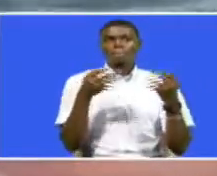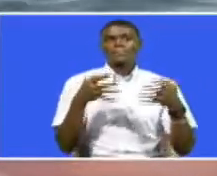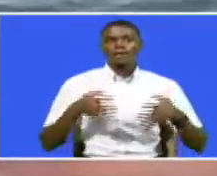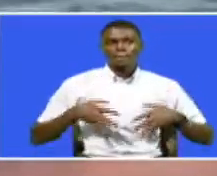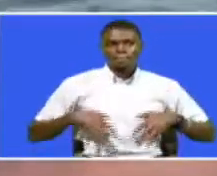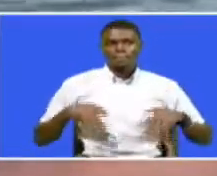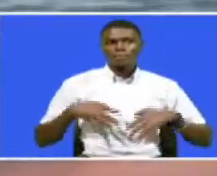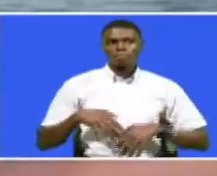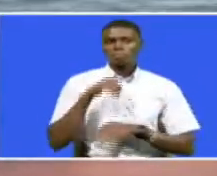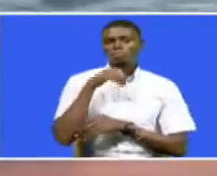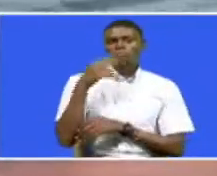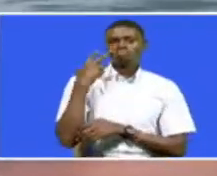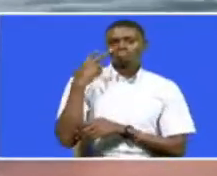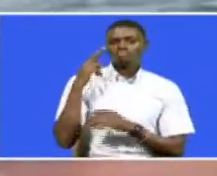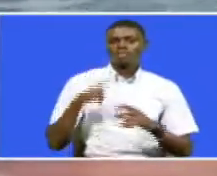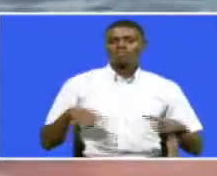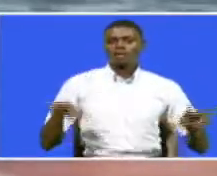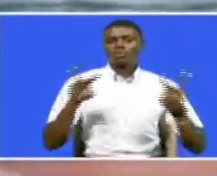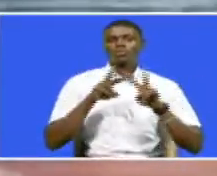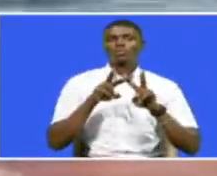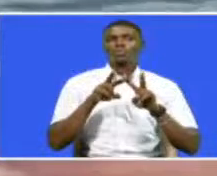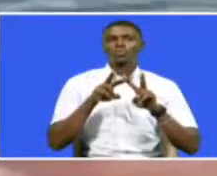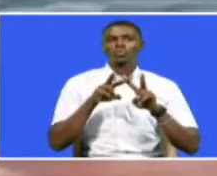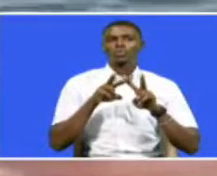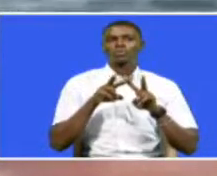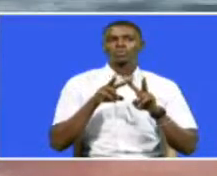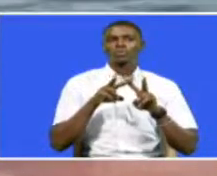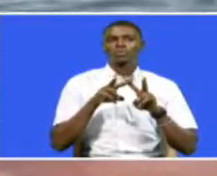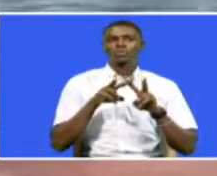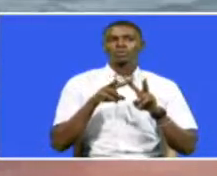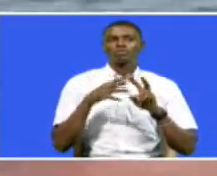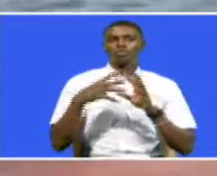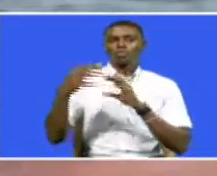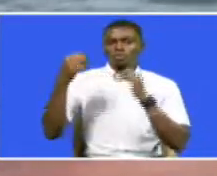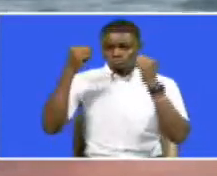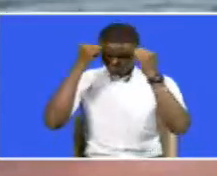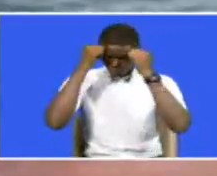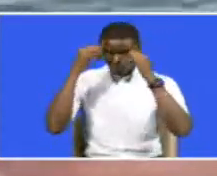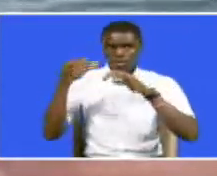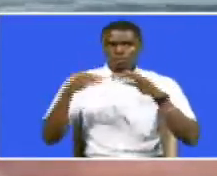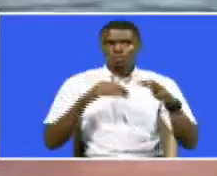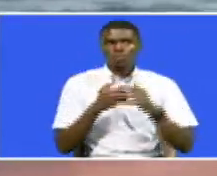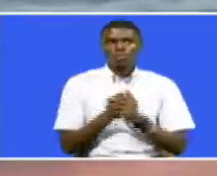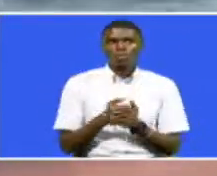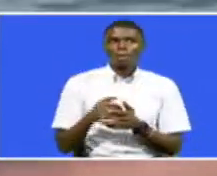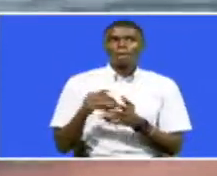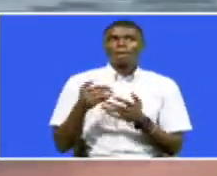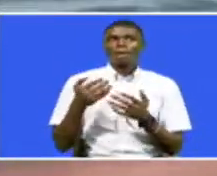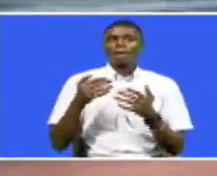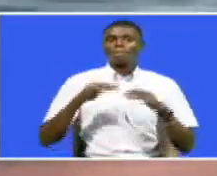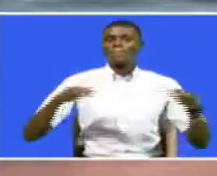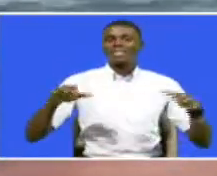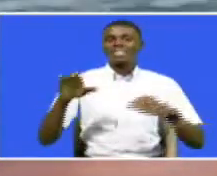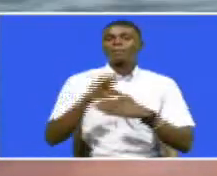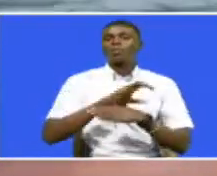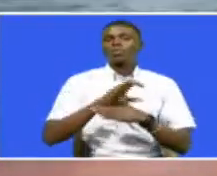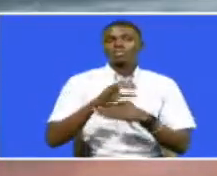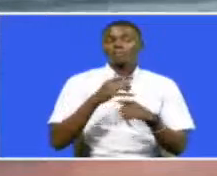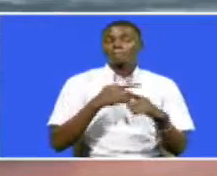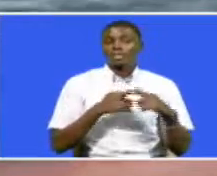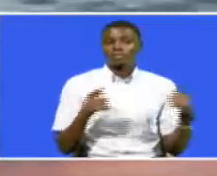people don't see the value of, you know, going to school and do maritime courses,